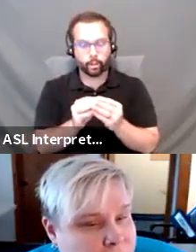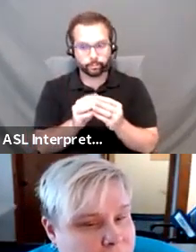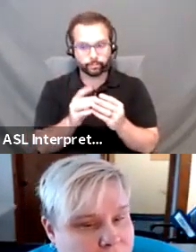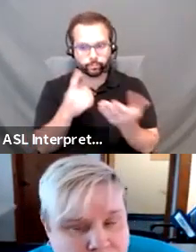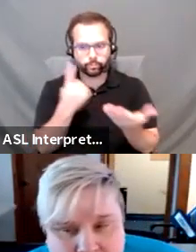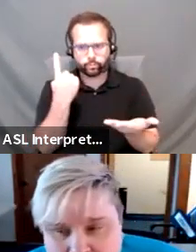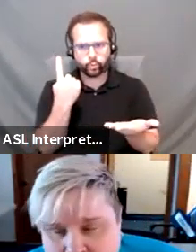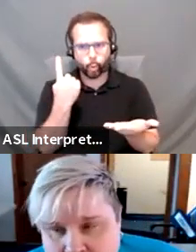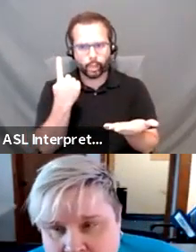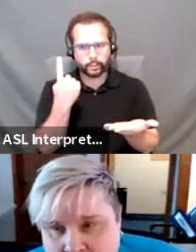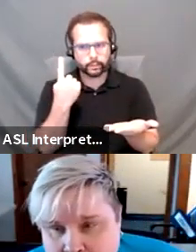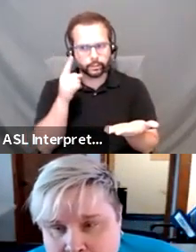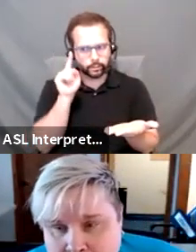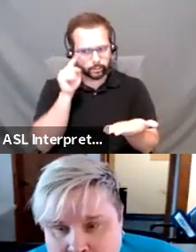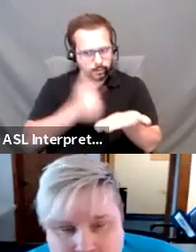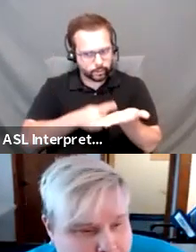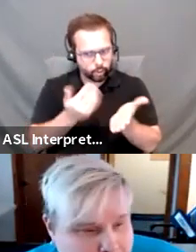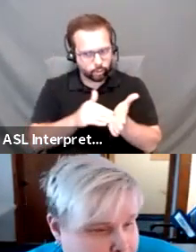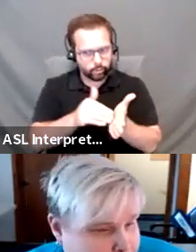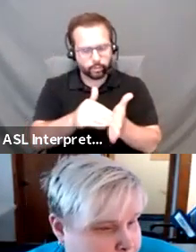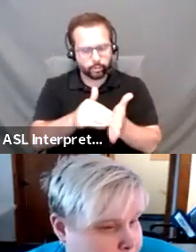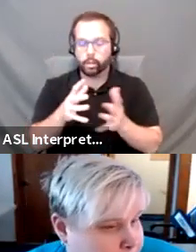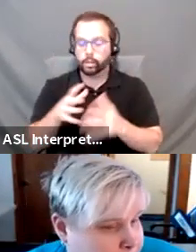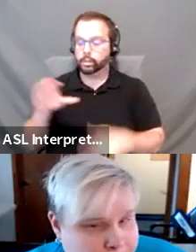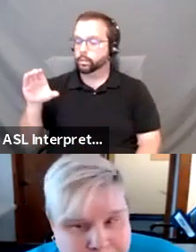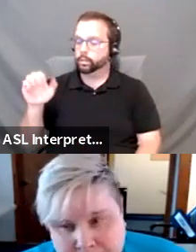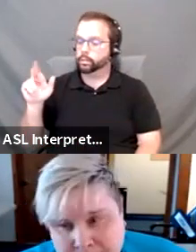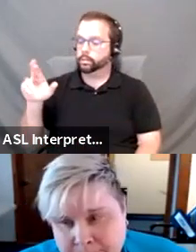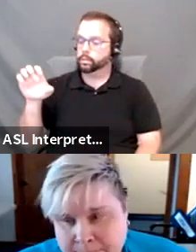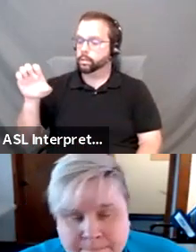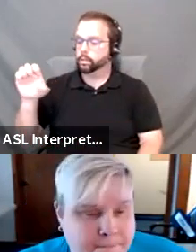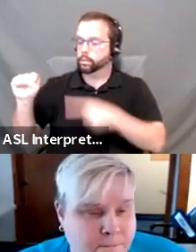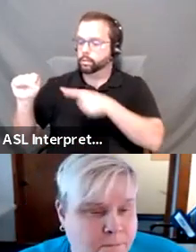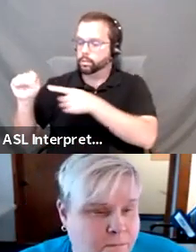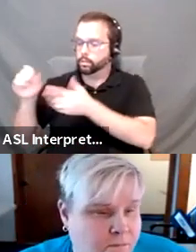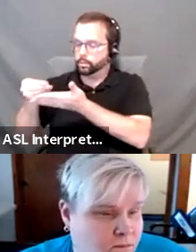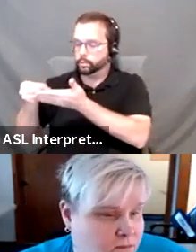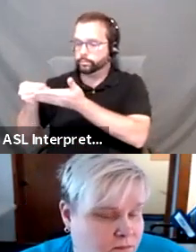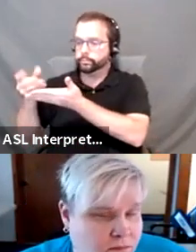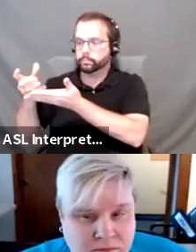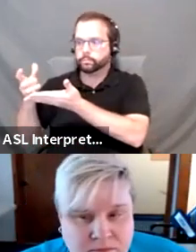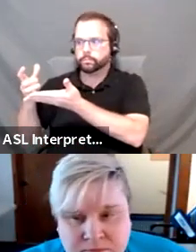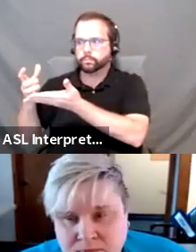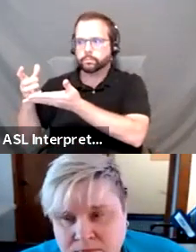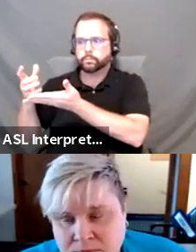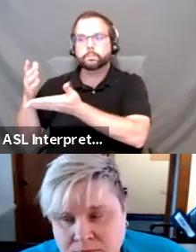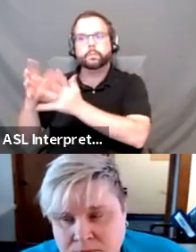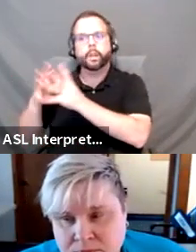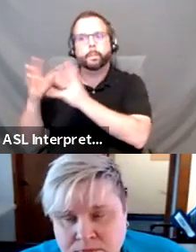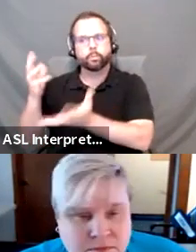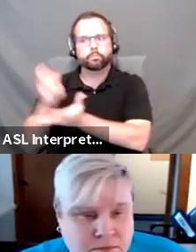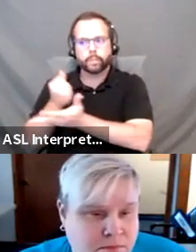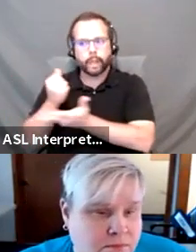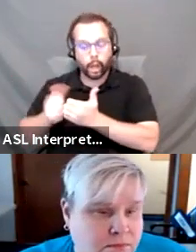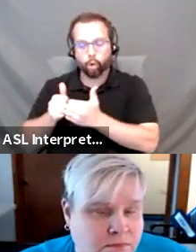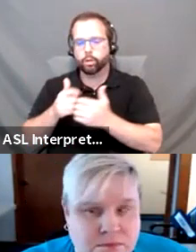of CARES money has gone to helping consumers get different supplies they need, maybe a food or